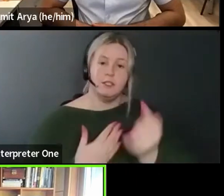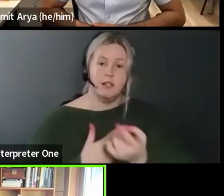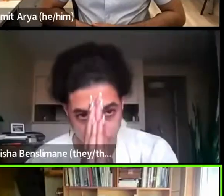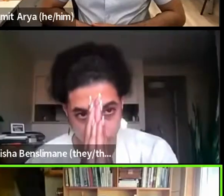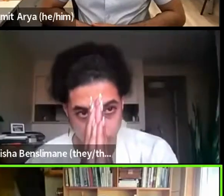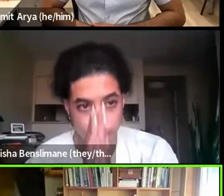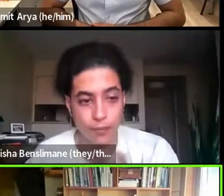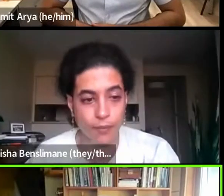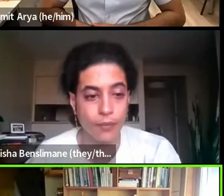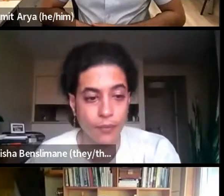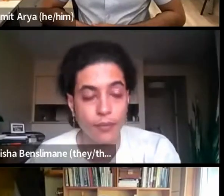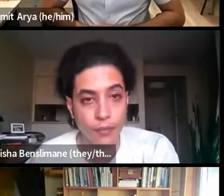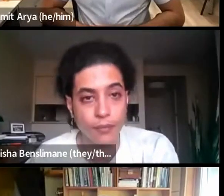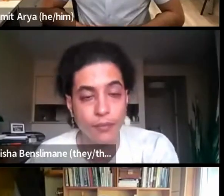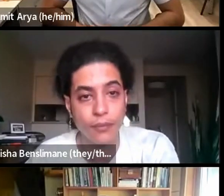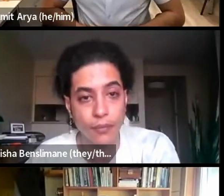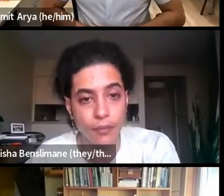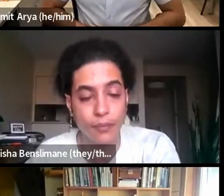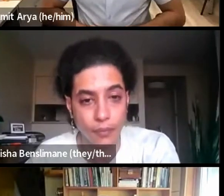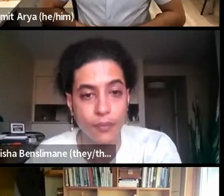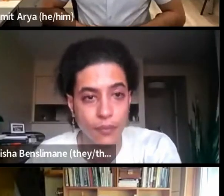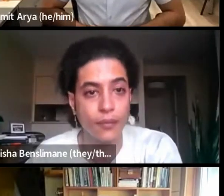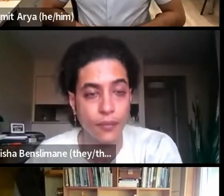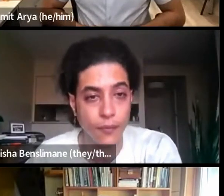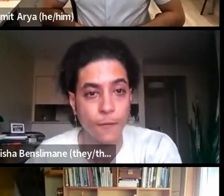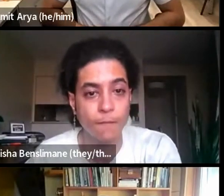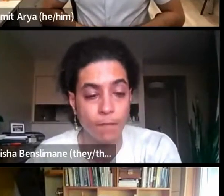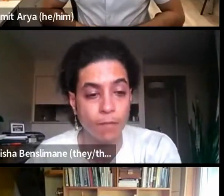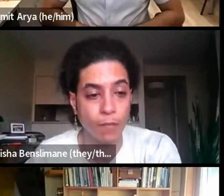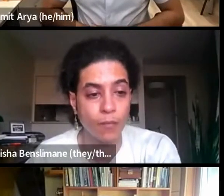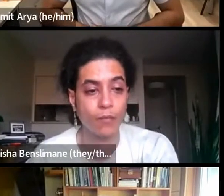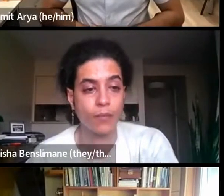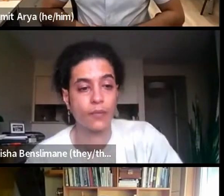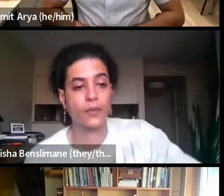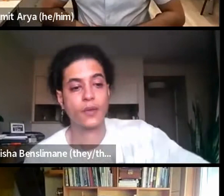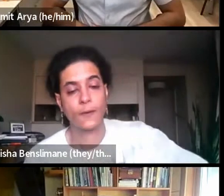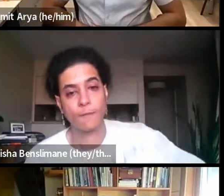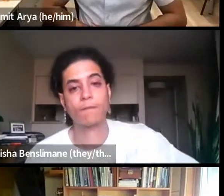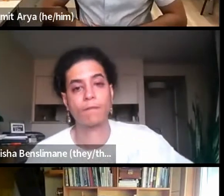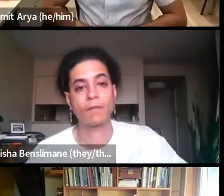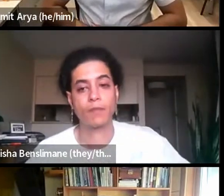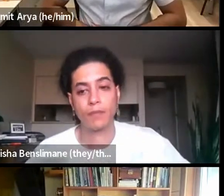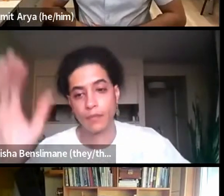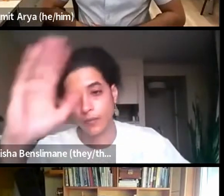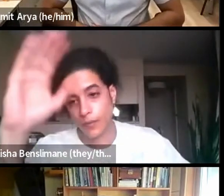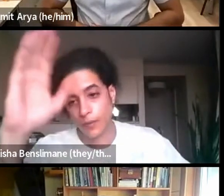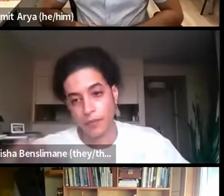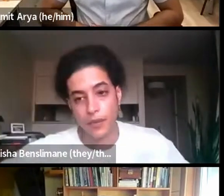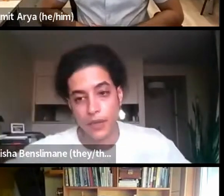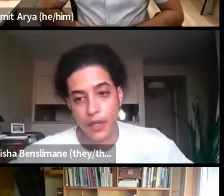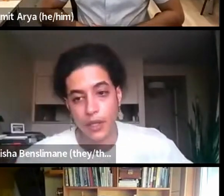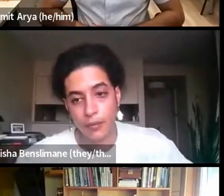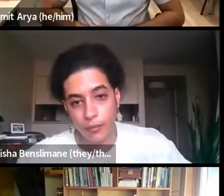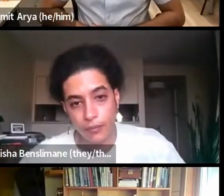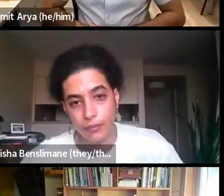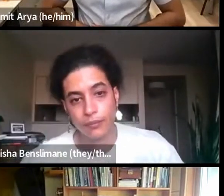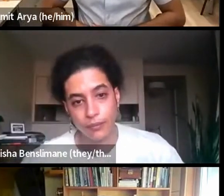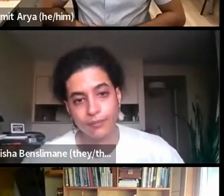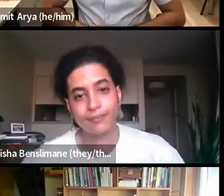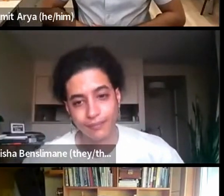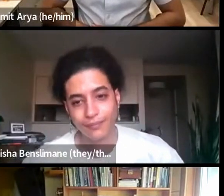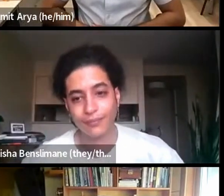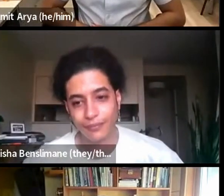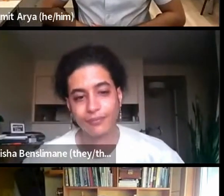yeah, take good care. And we'll see you on the next one, hopefully. 8 and